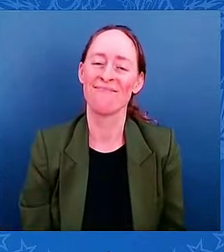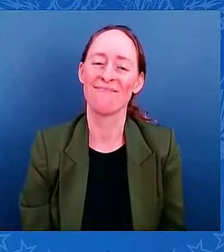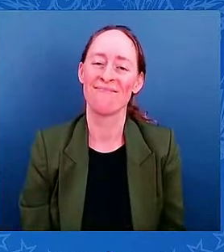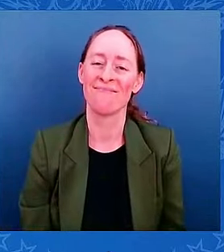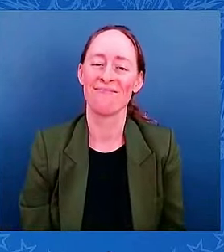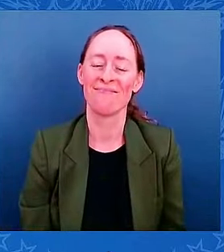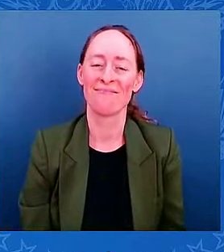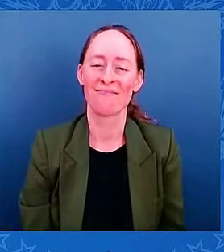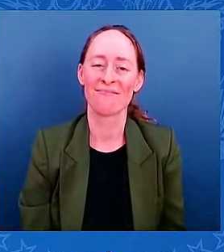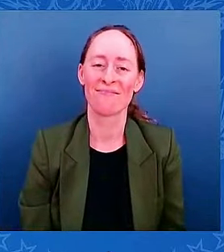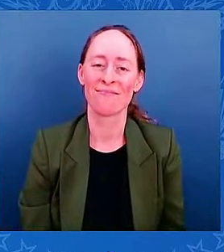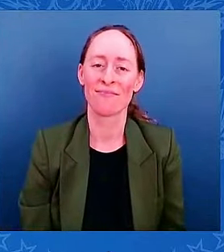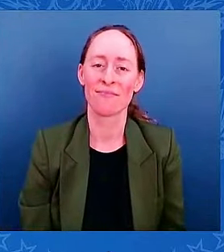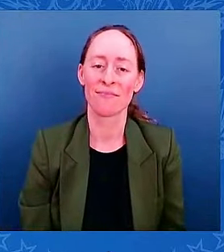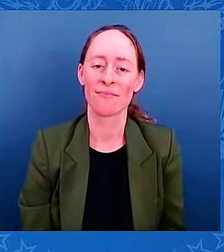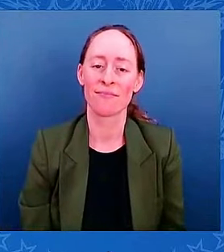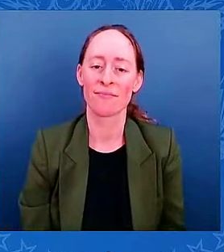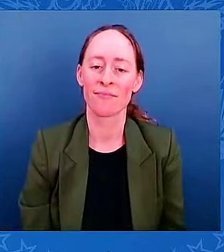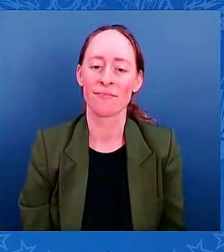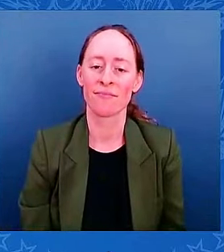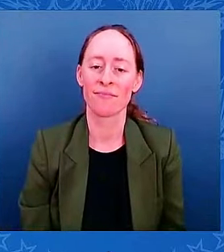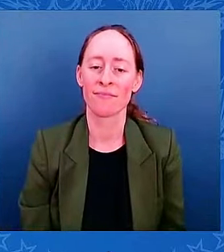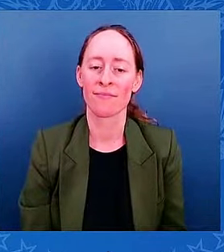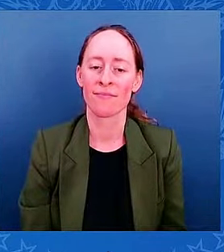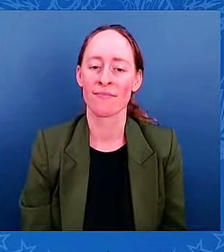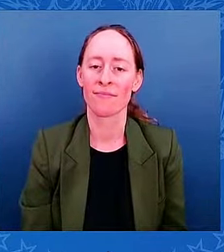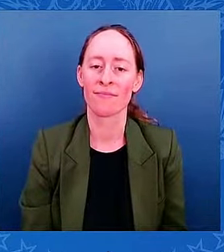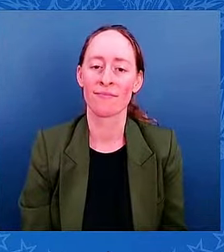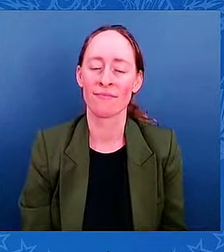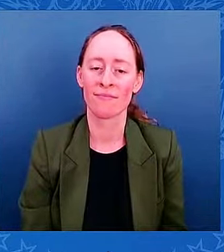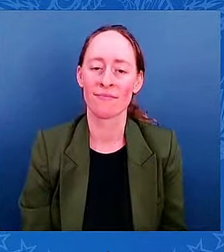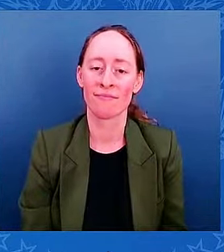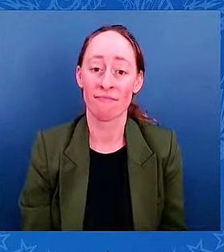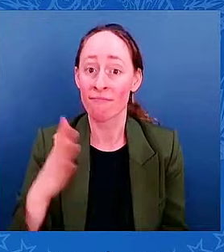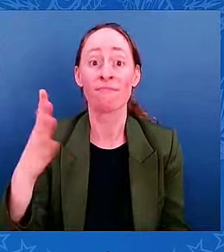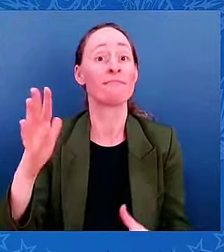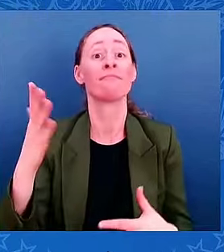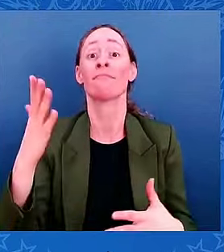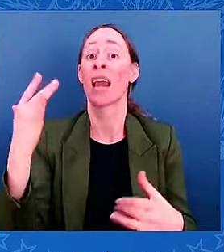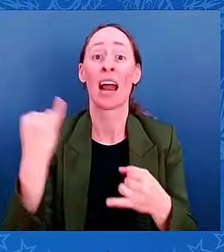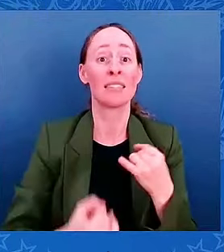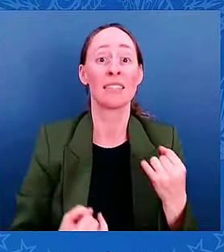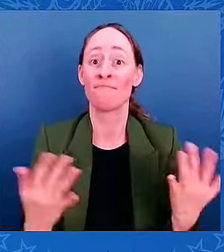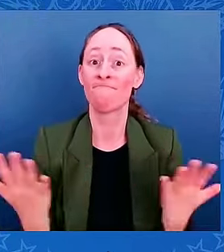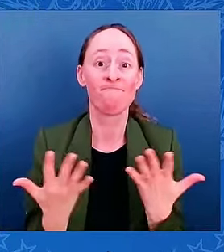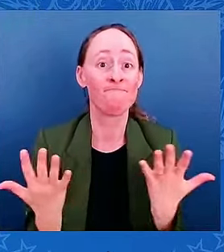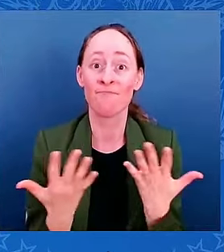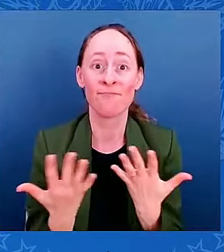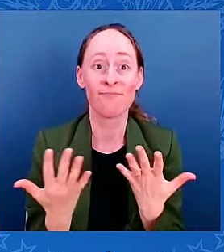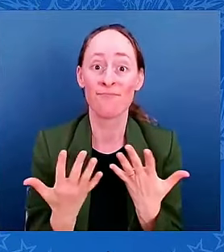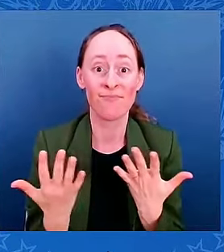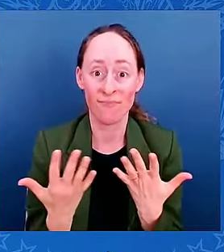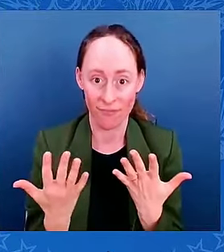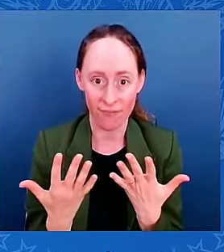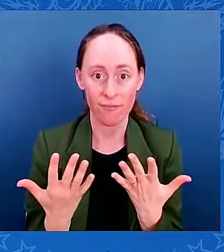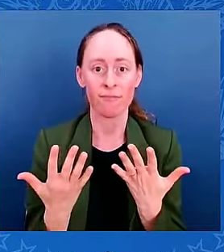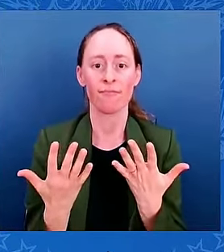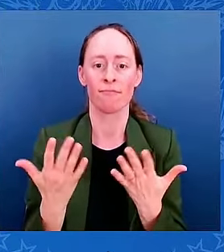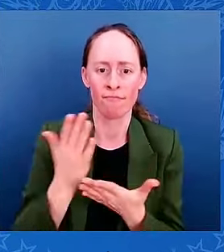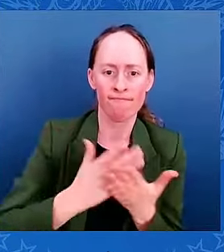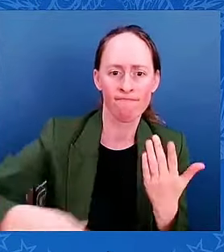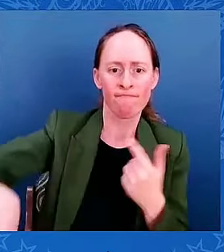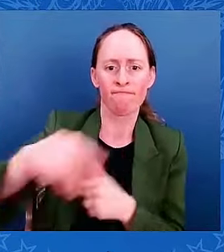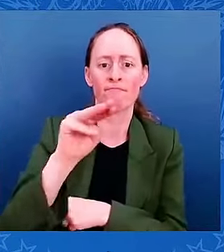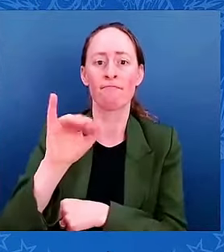my Good Jobs Executive Order will level the playing field for underserved communities, ensure everyone gets a fair shot